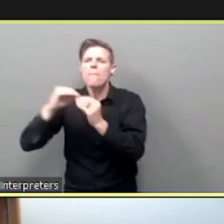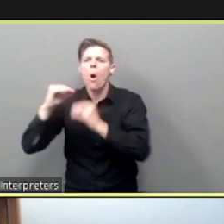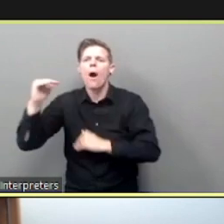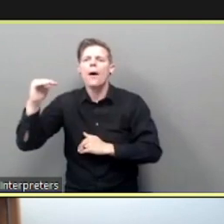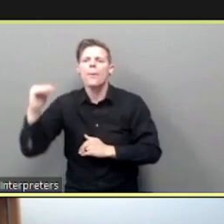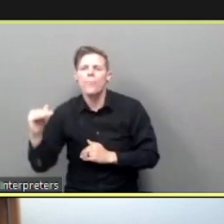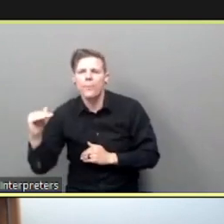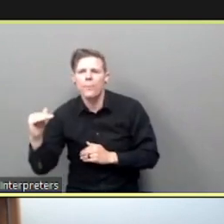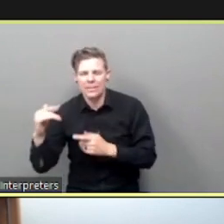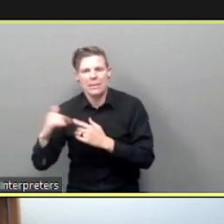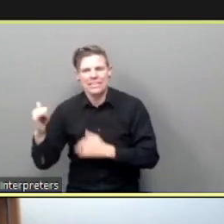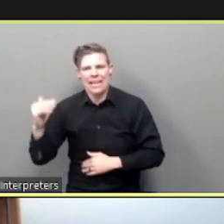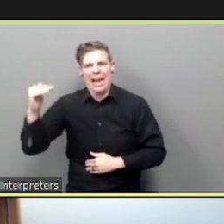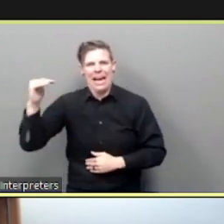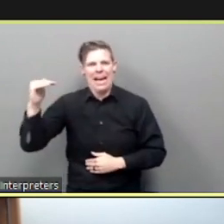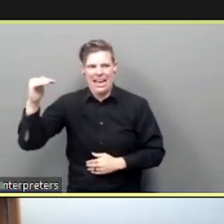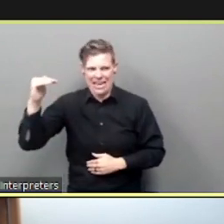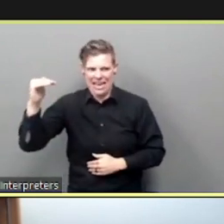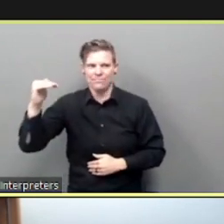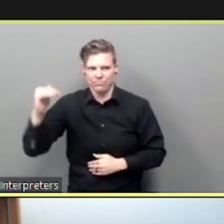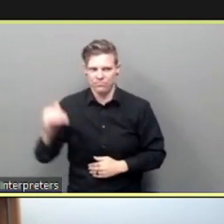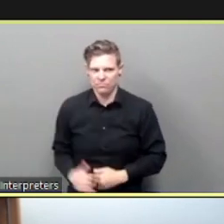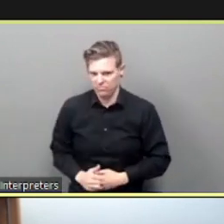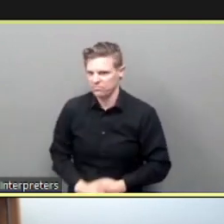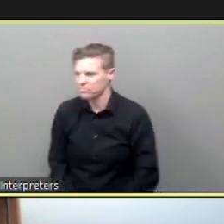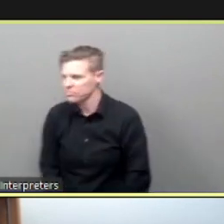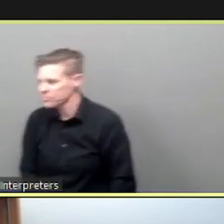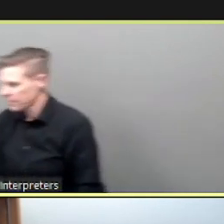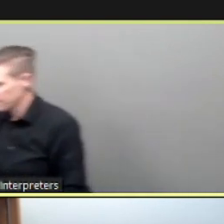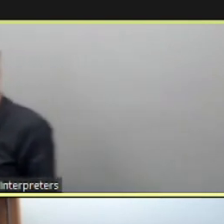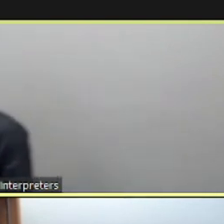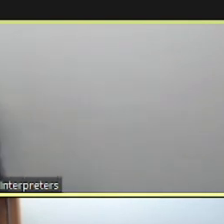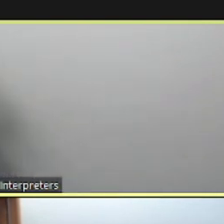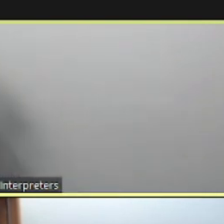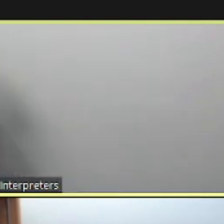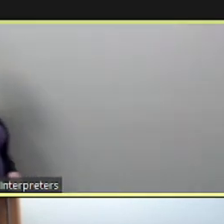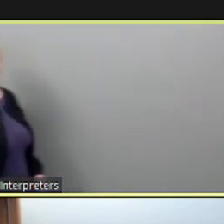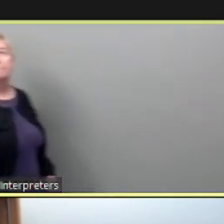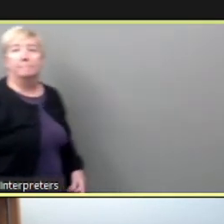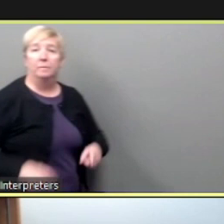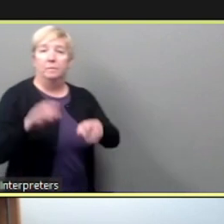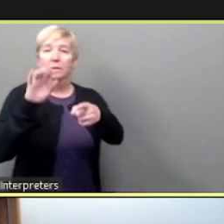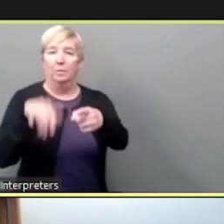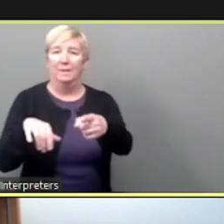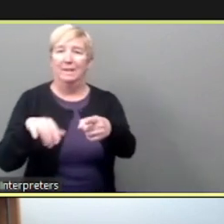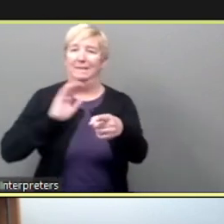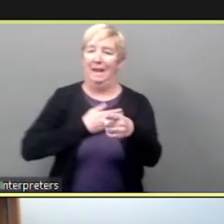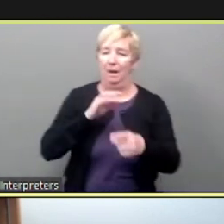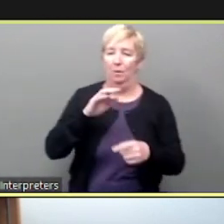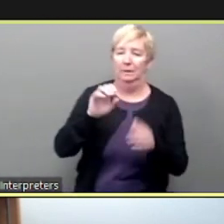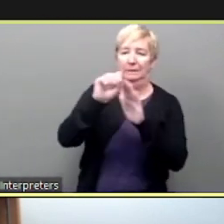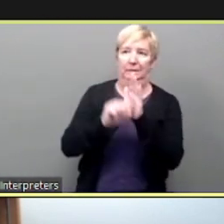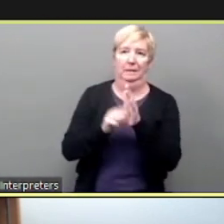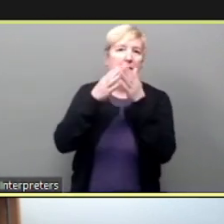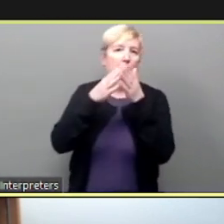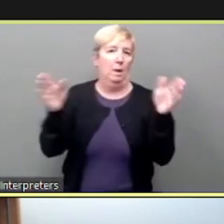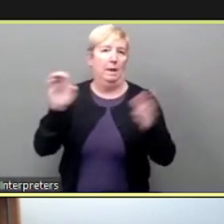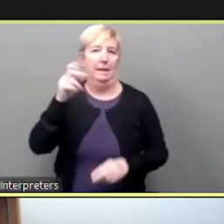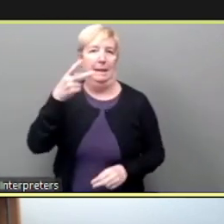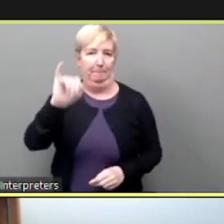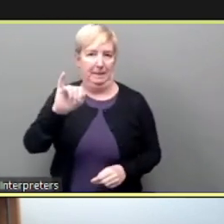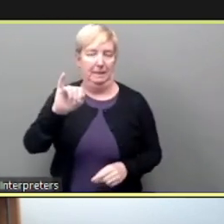statewide epi curve where we plot the number of new cases. These are plotted by the date